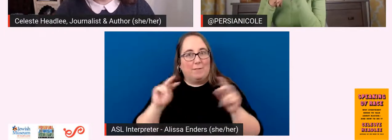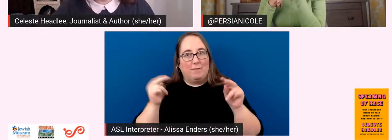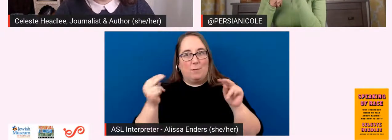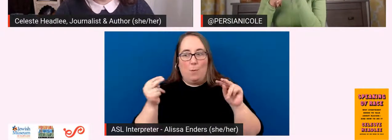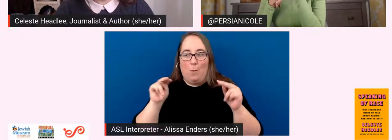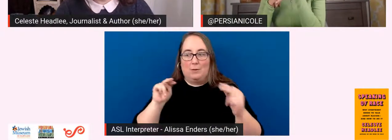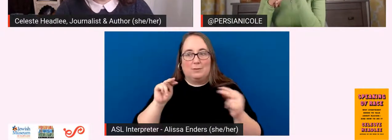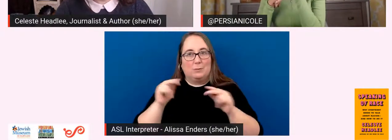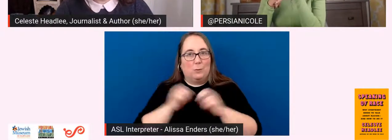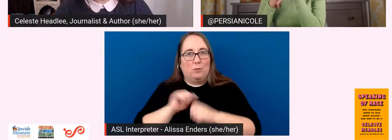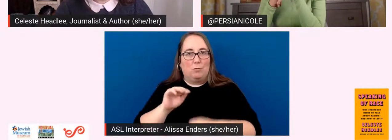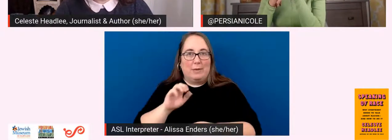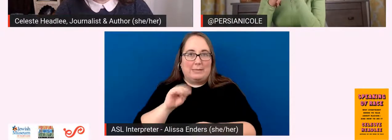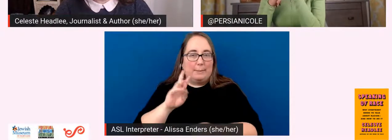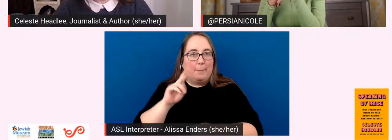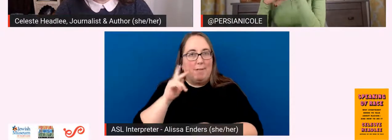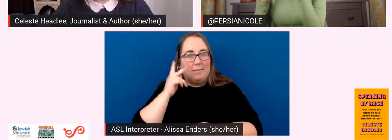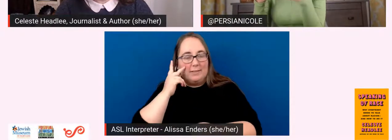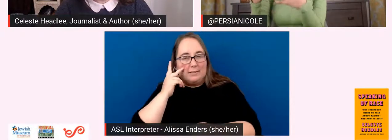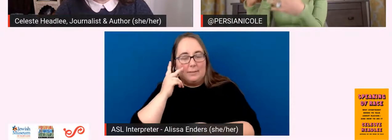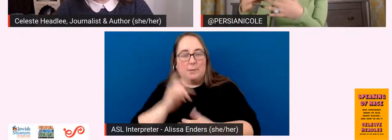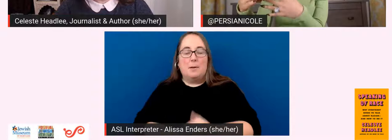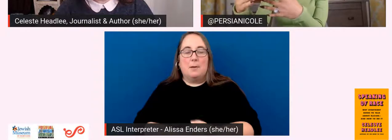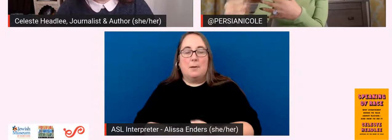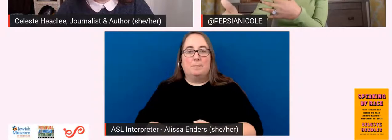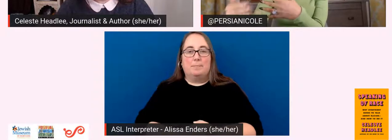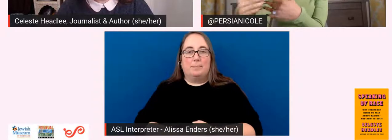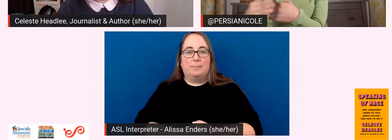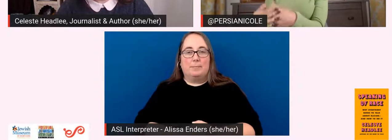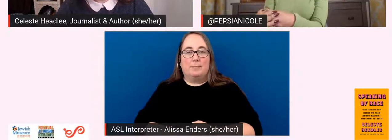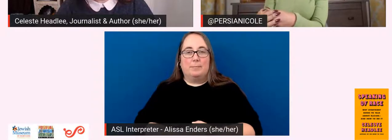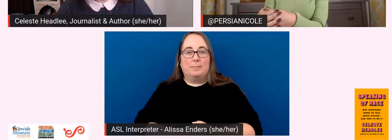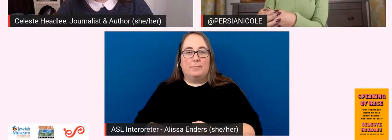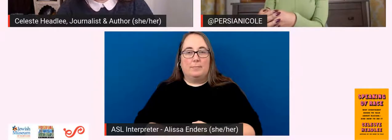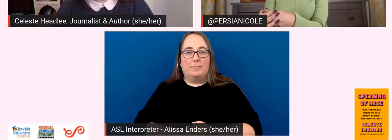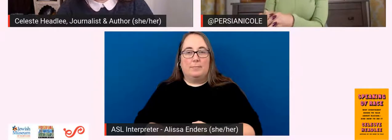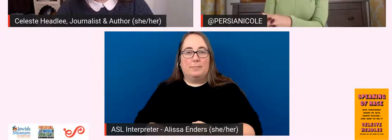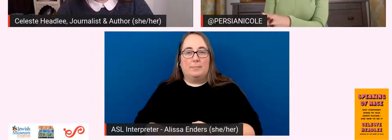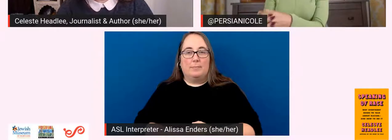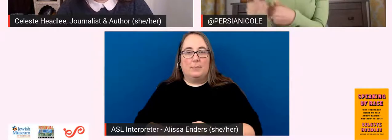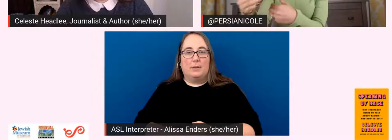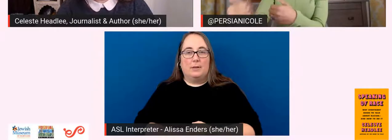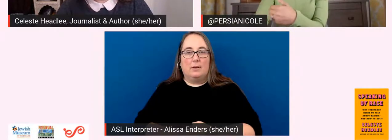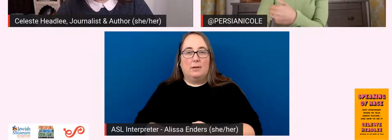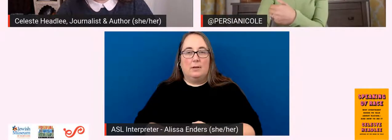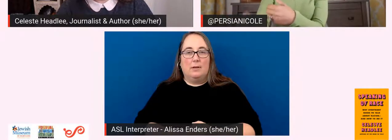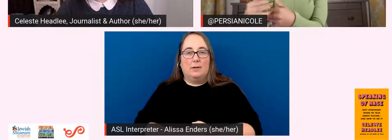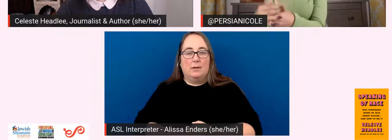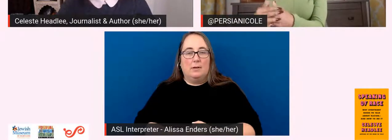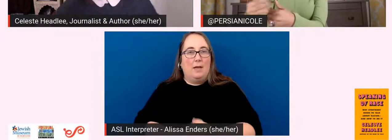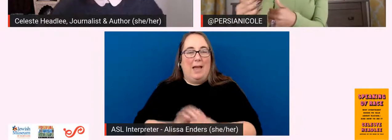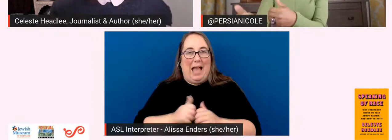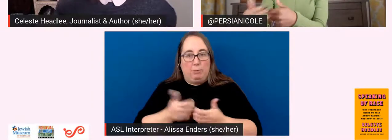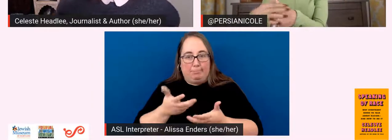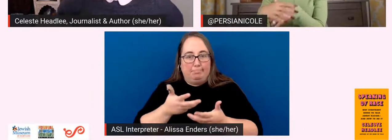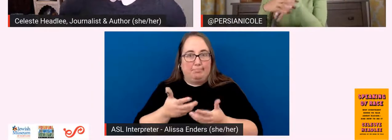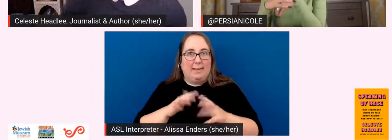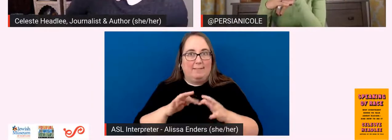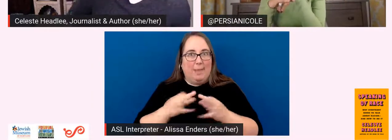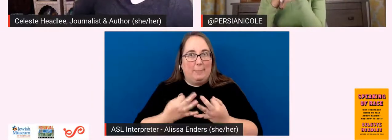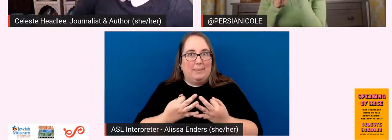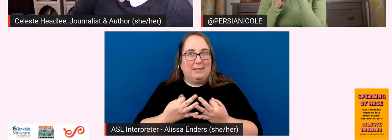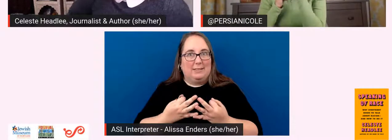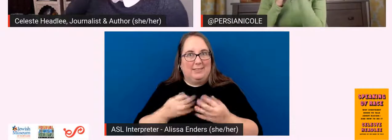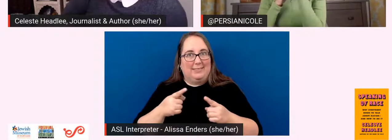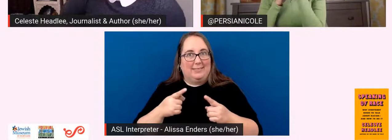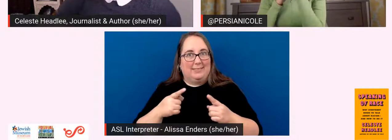comes to racism and politics and things like that. How would you say to approach a conversation with a relative at the dinner table this holiday